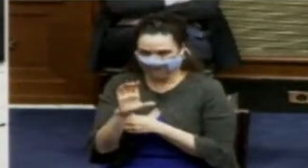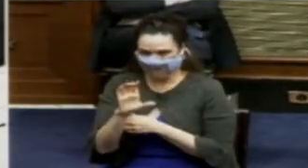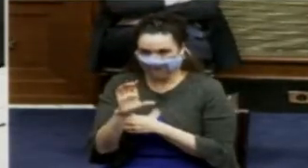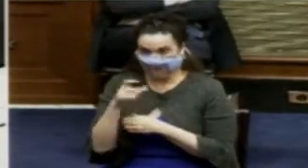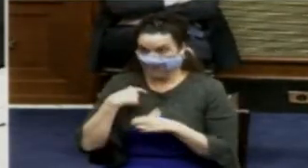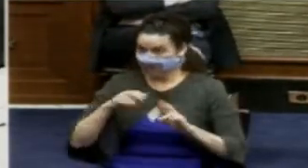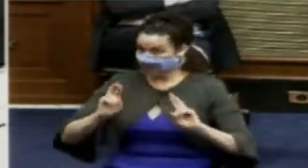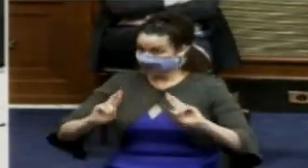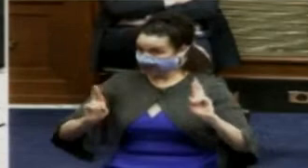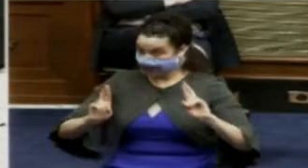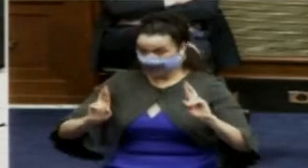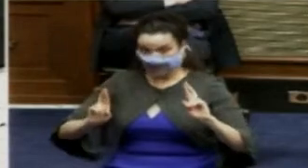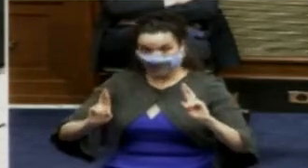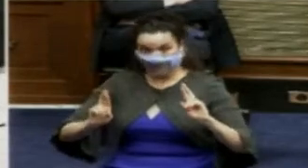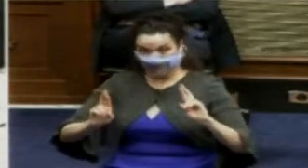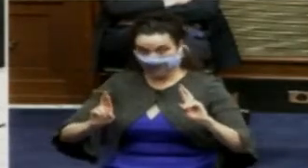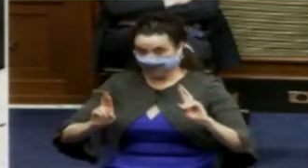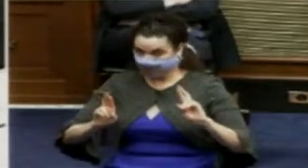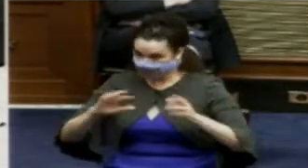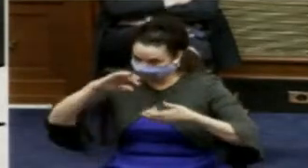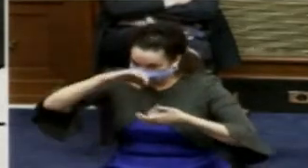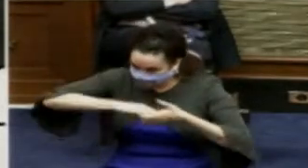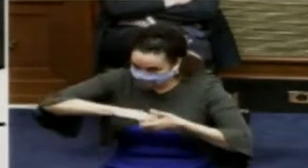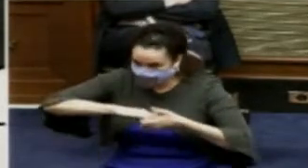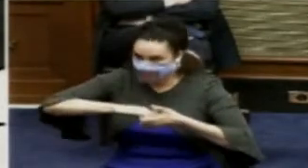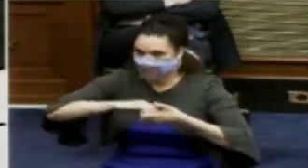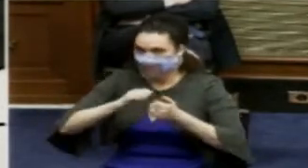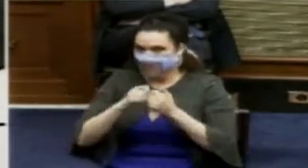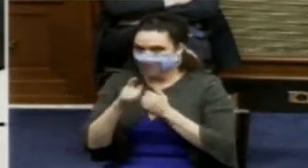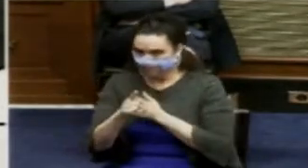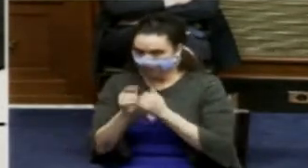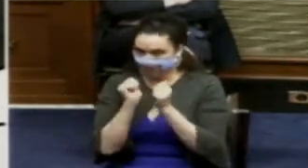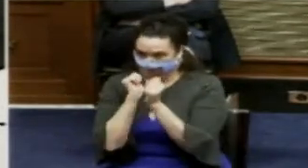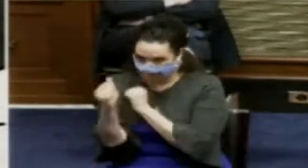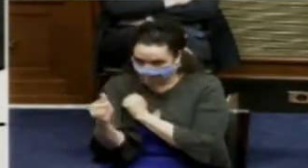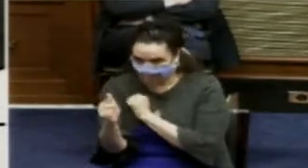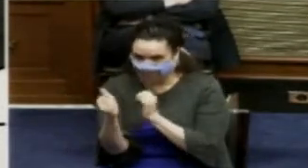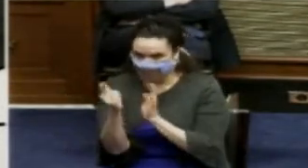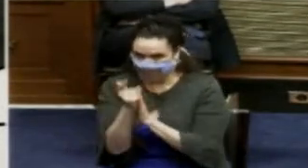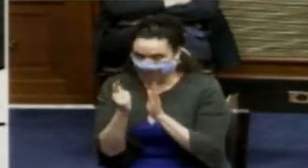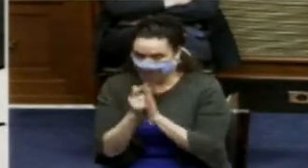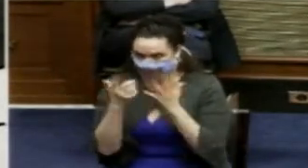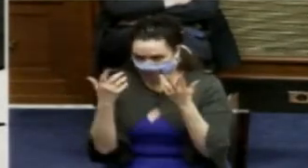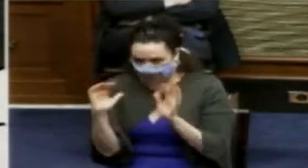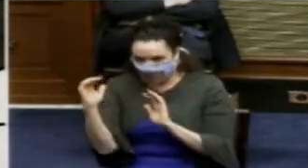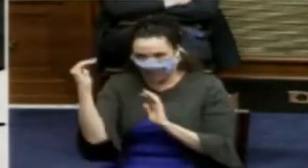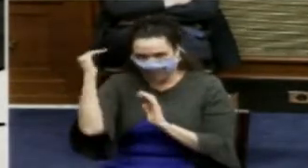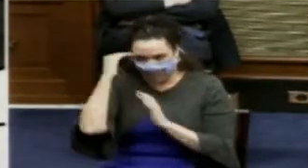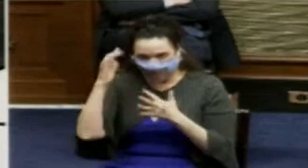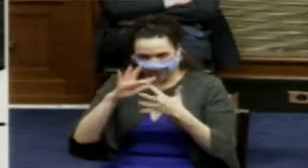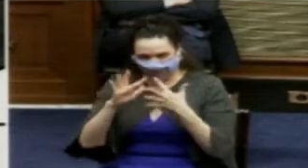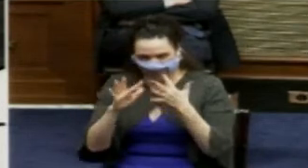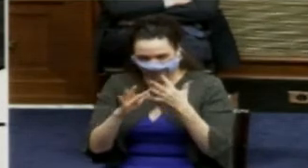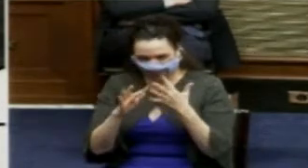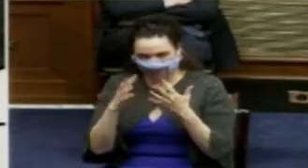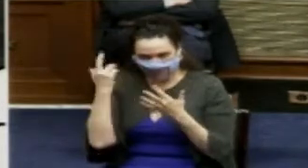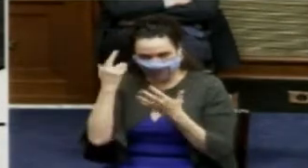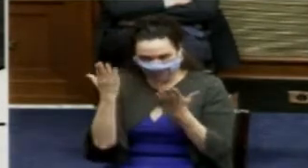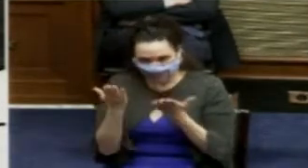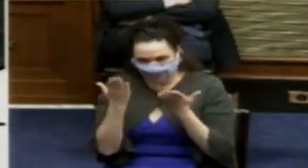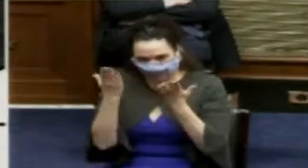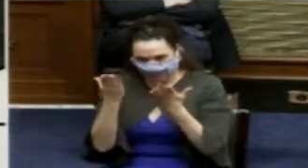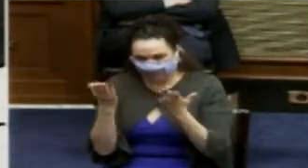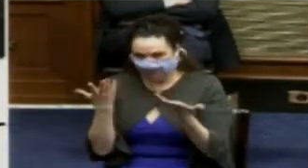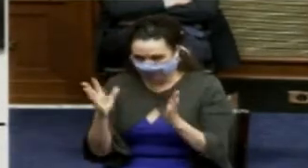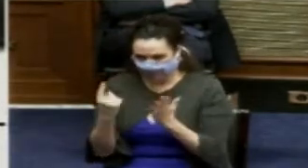ready to work with you on the passage. We know that the issues that have been raised have been roundly refuted.